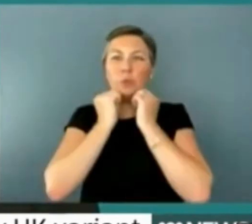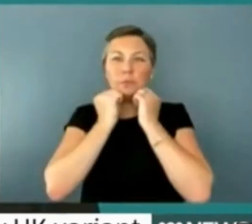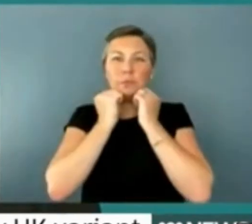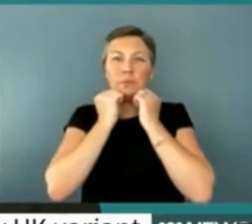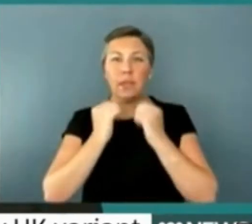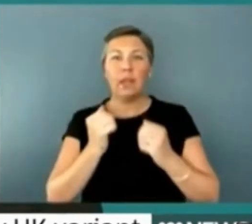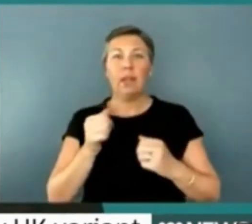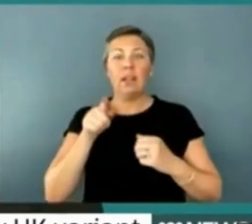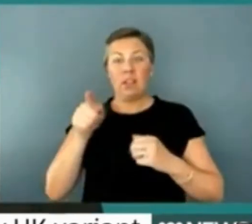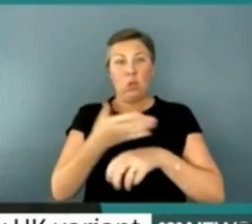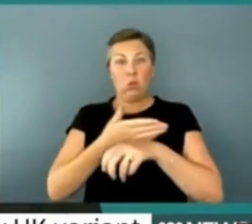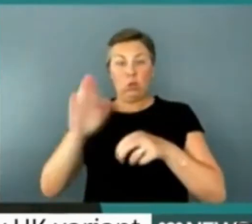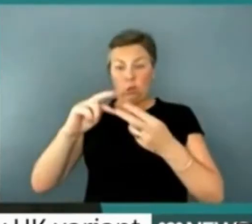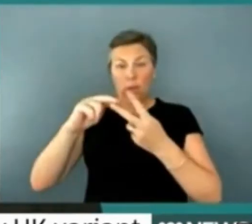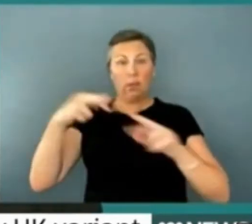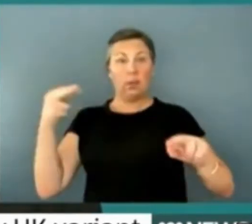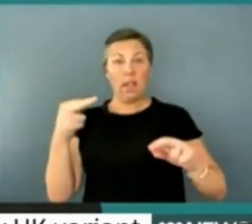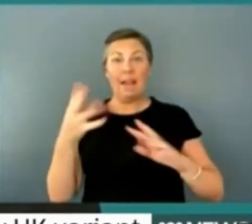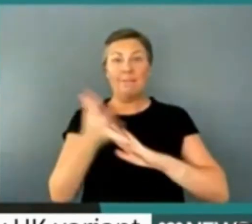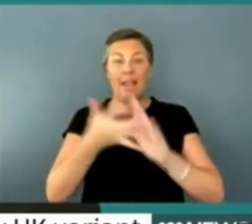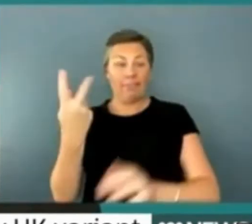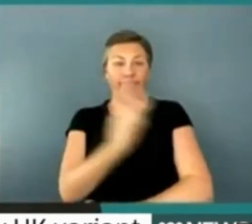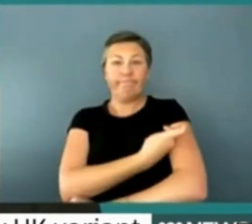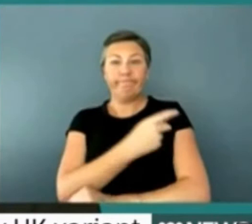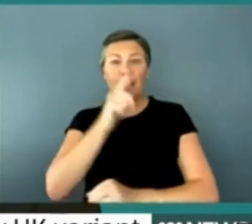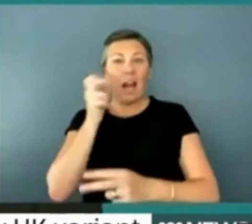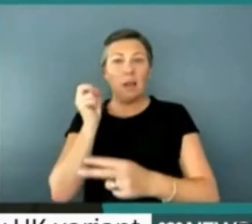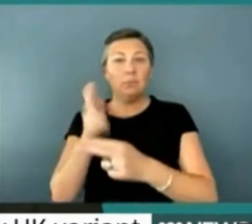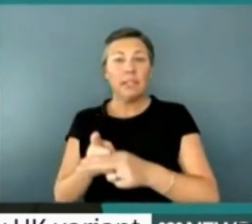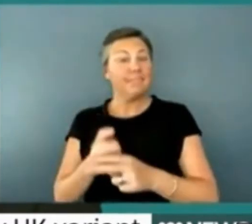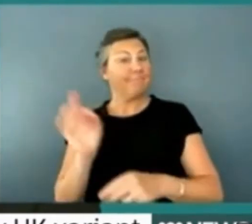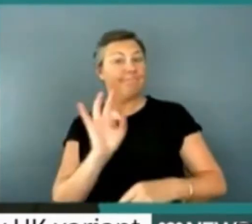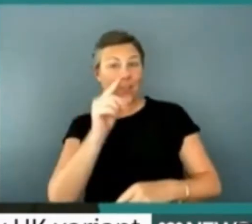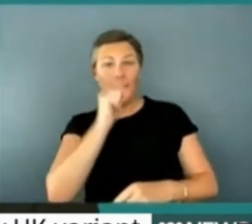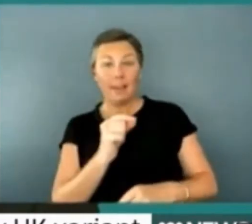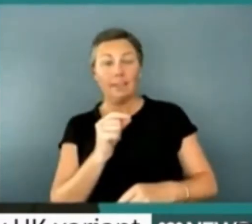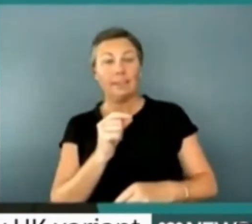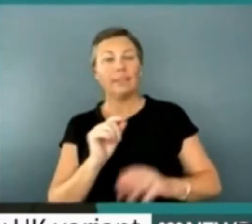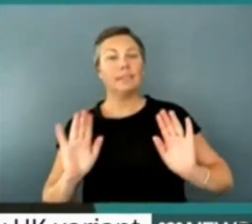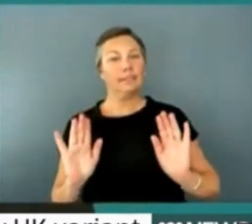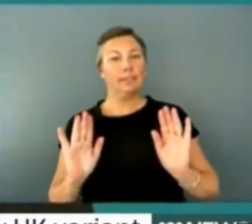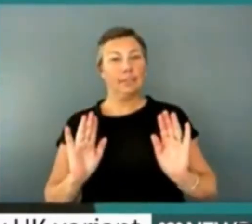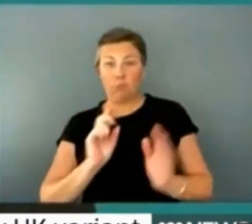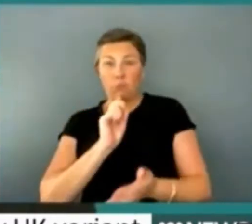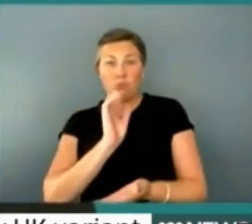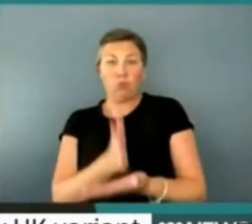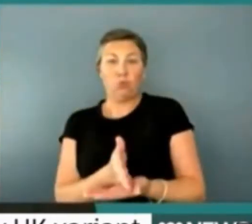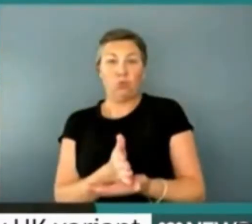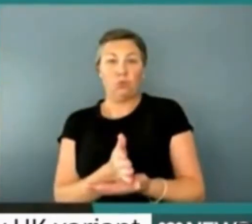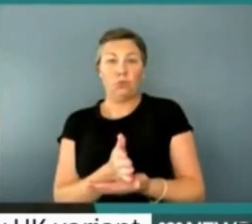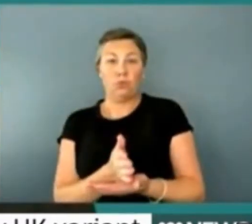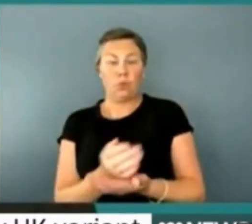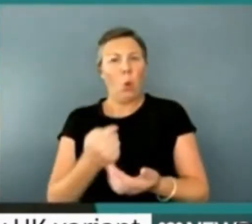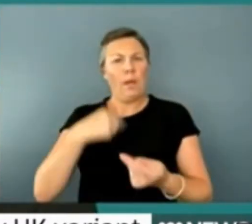is no evidence at the moment that it interferes with diagnostic tests. So that's the truth of it. We're obviously looking